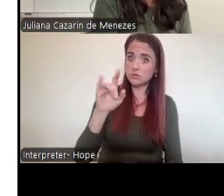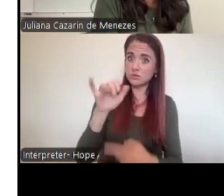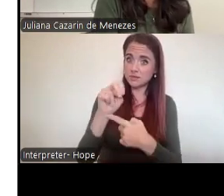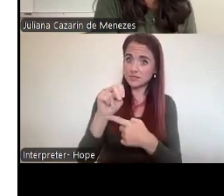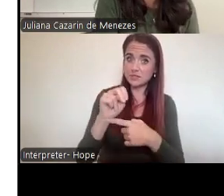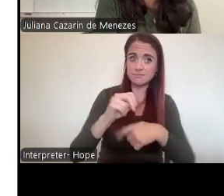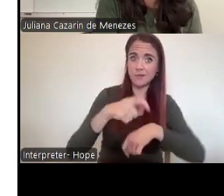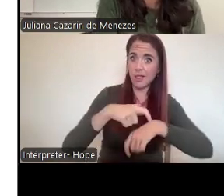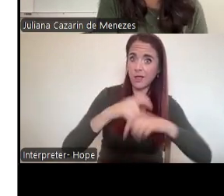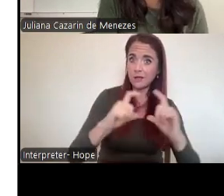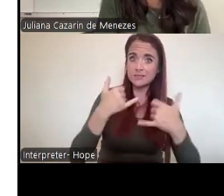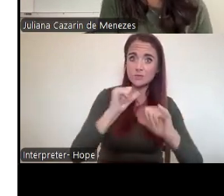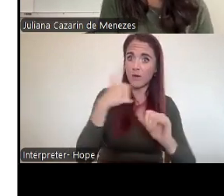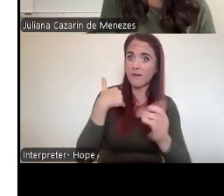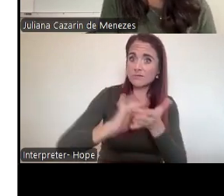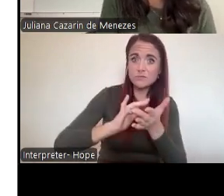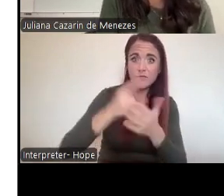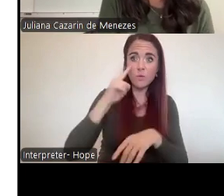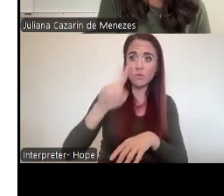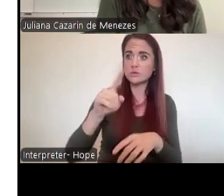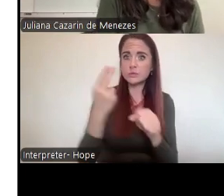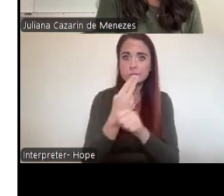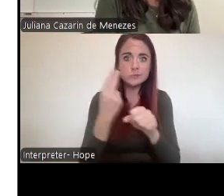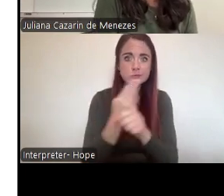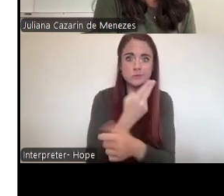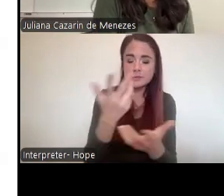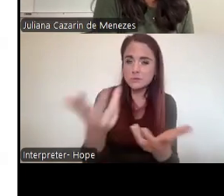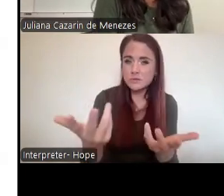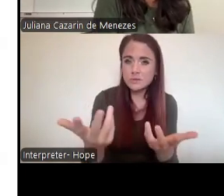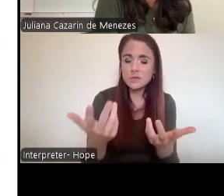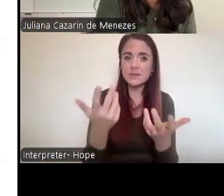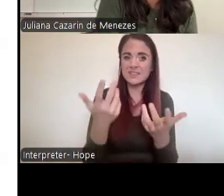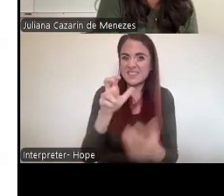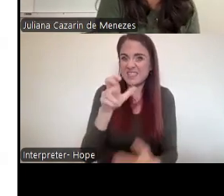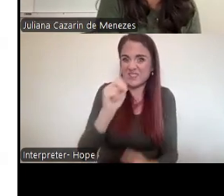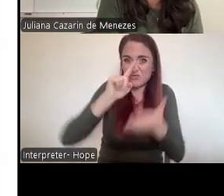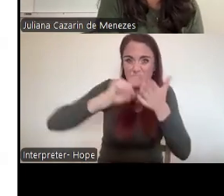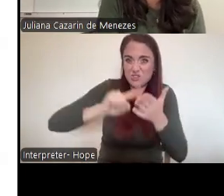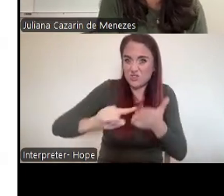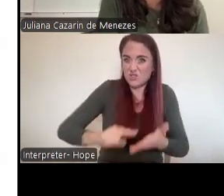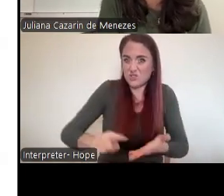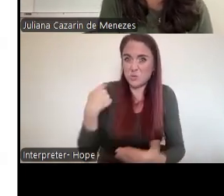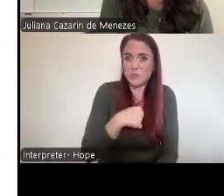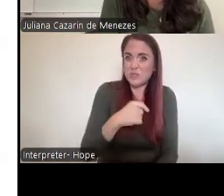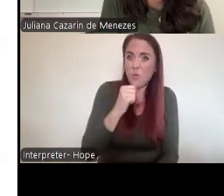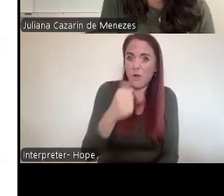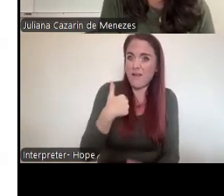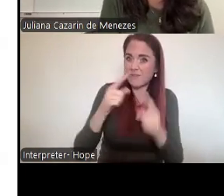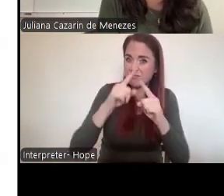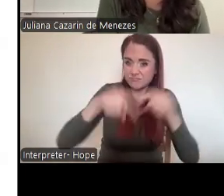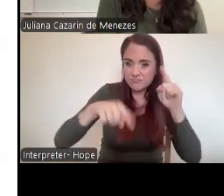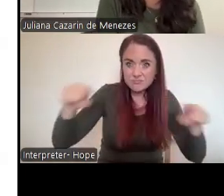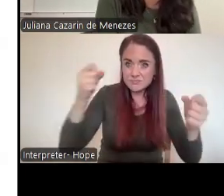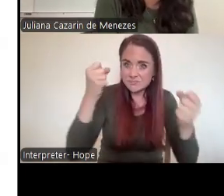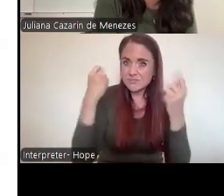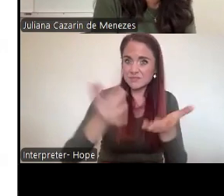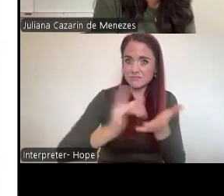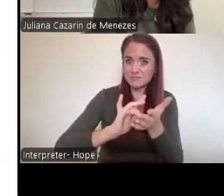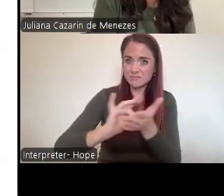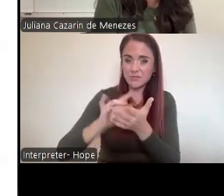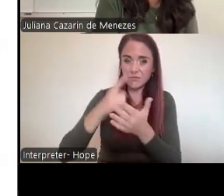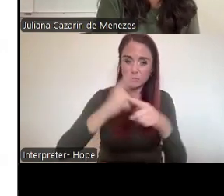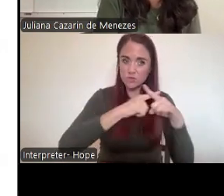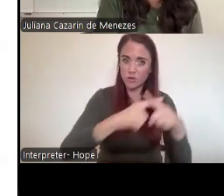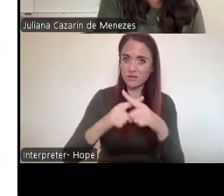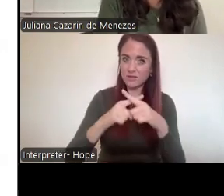have drugs in clinical use, and also even at research level, we don't have like a variety of drugs targeting the clock.